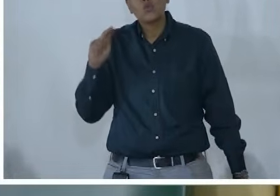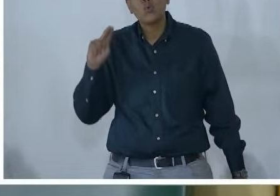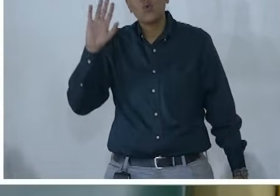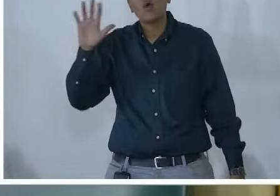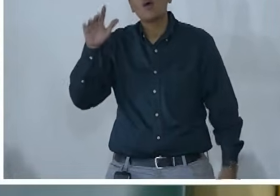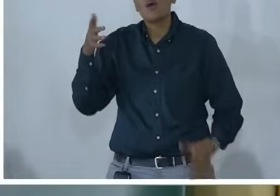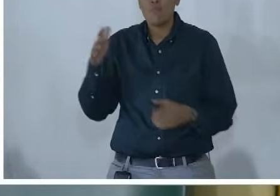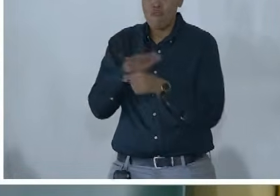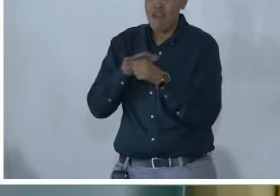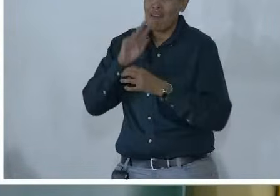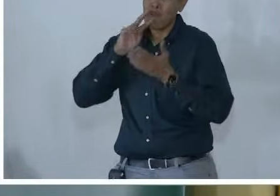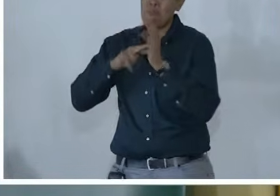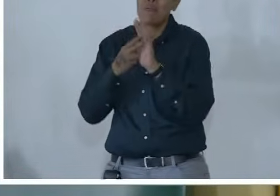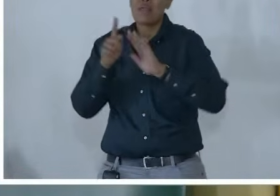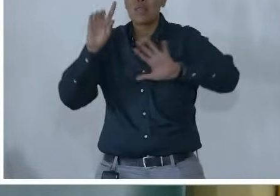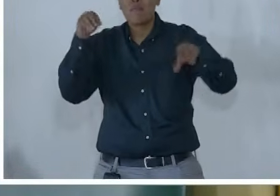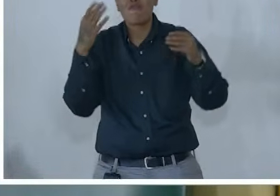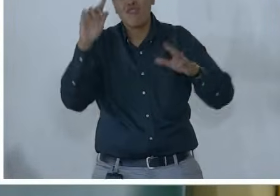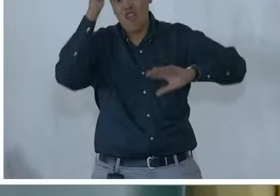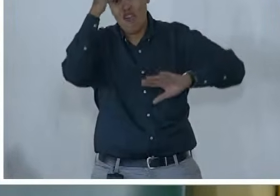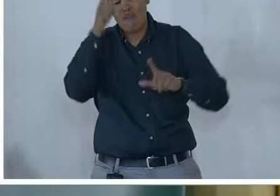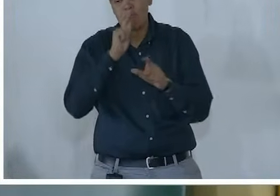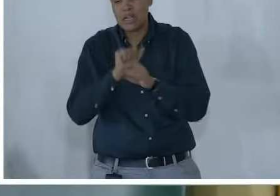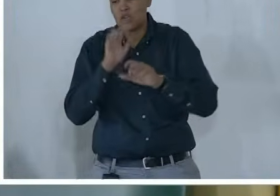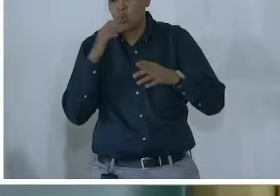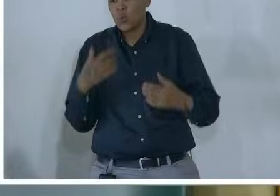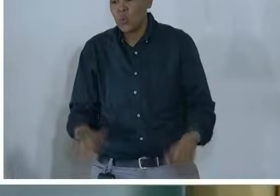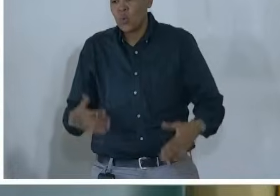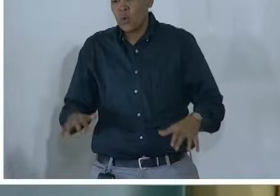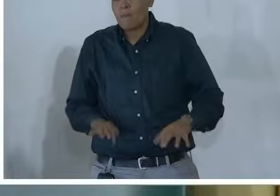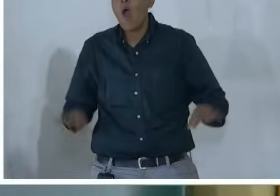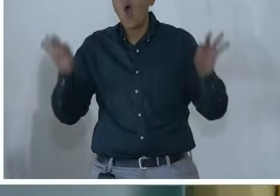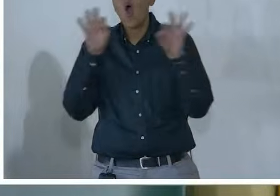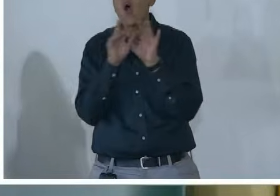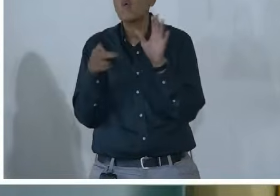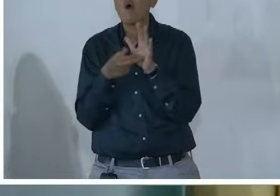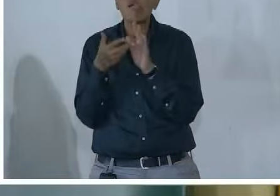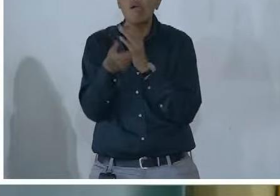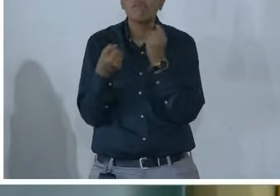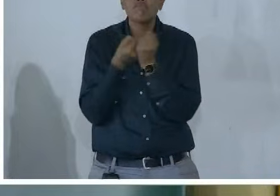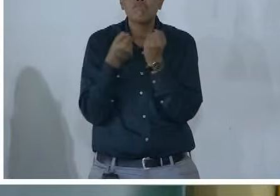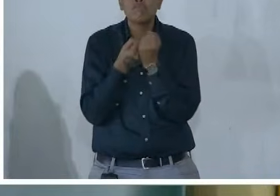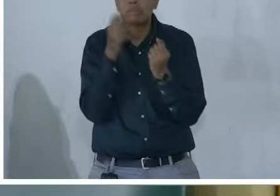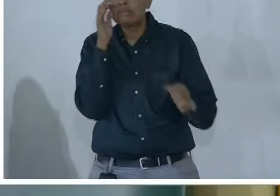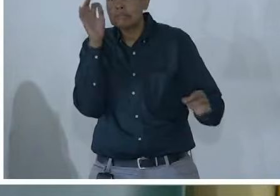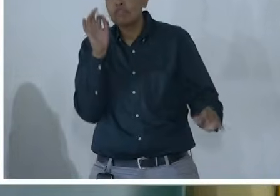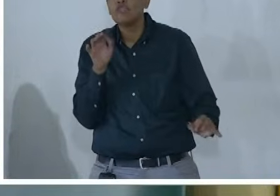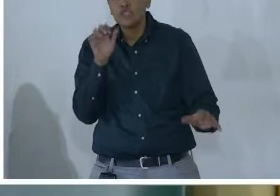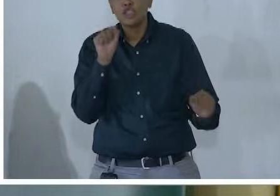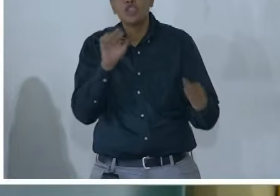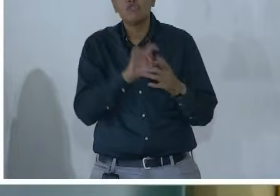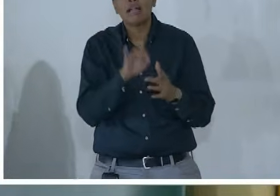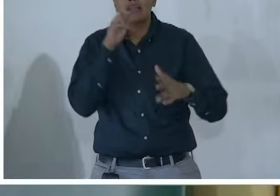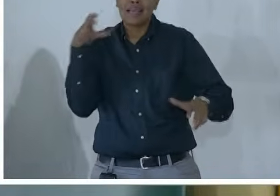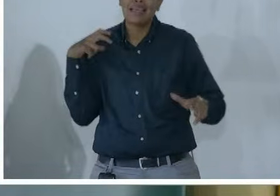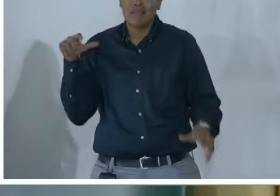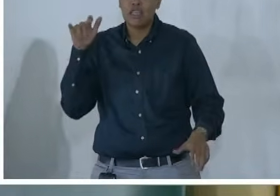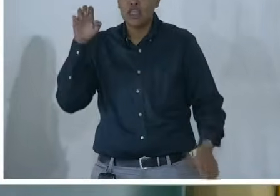which means the provincial government plays a critical role in major decisions regarding